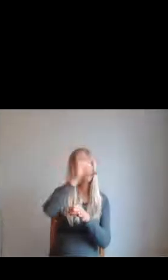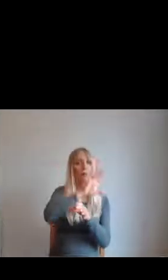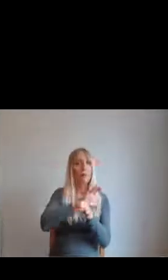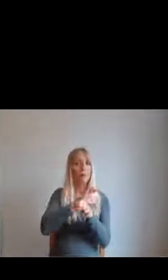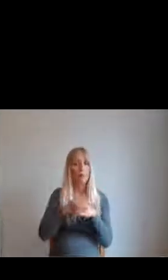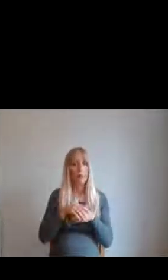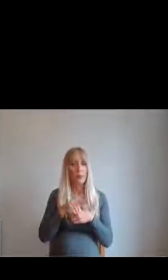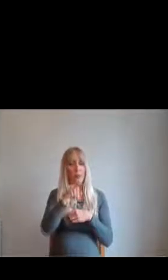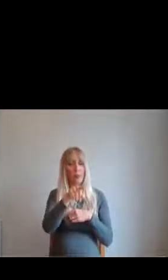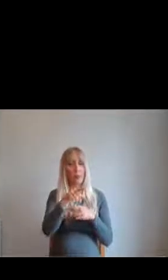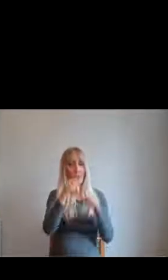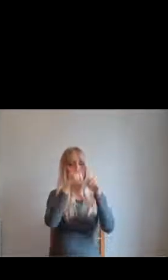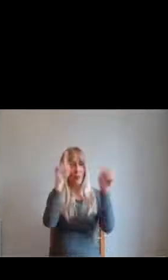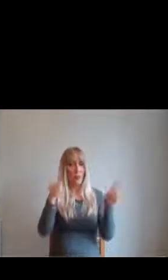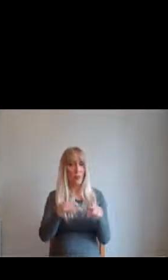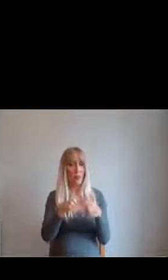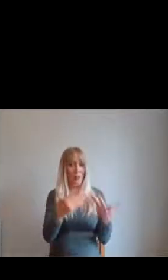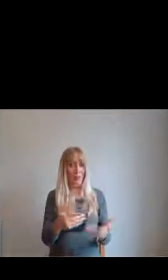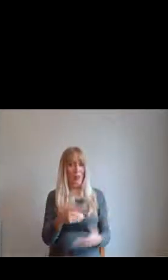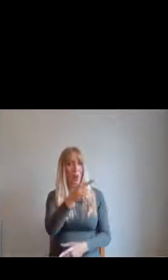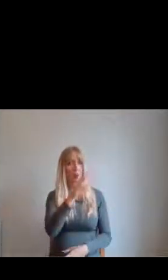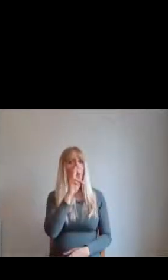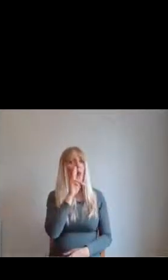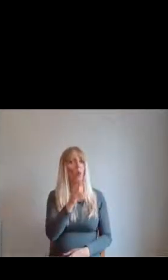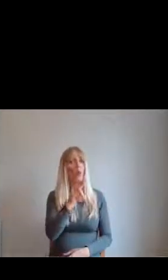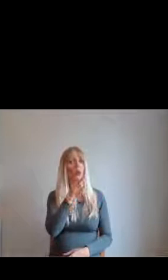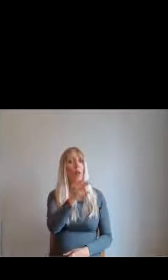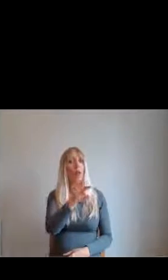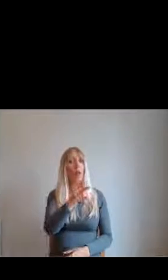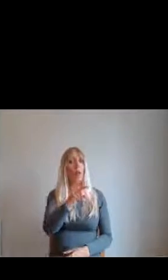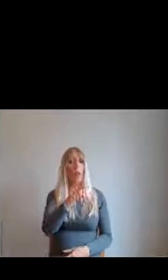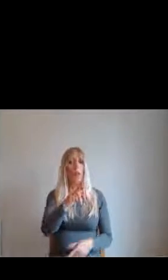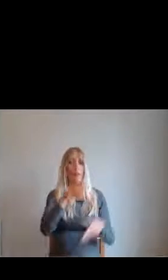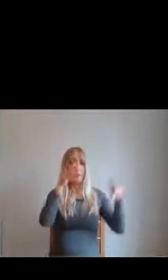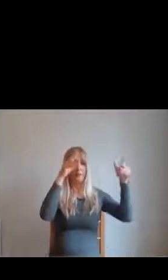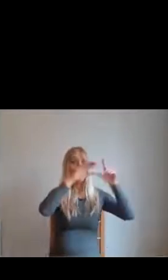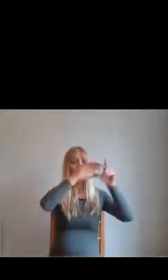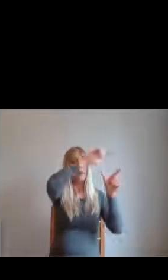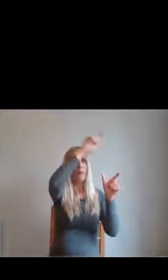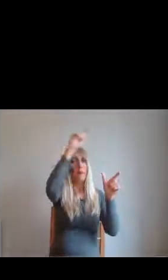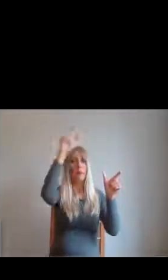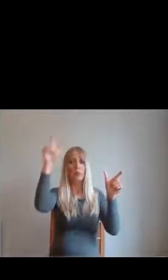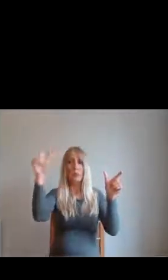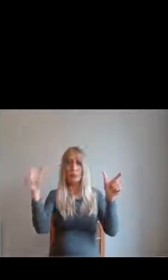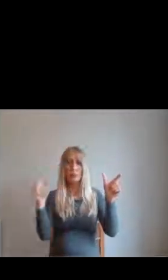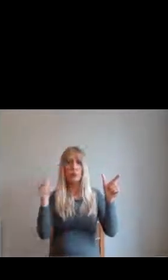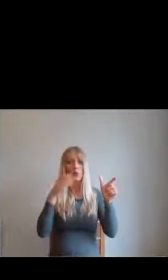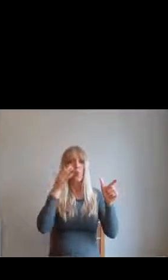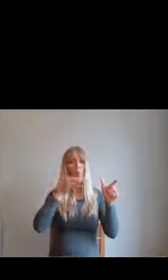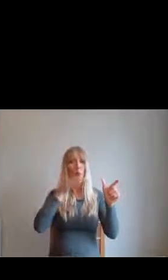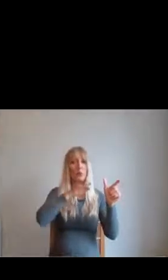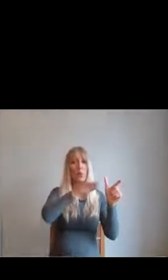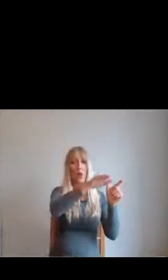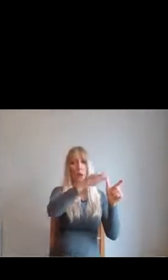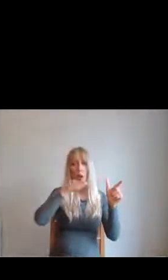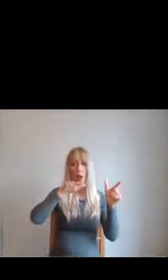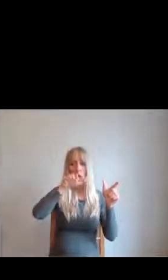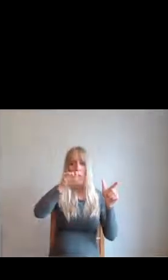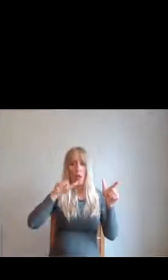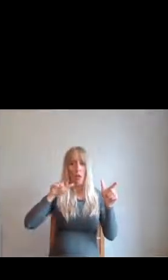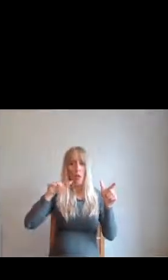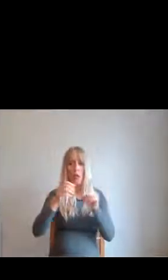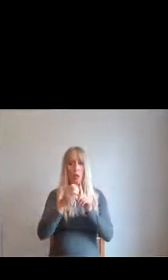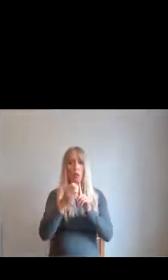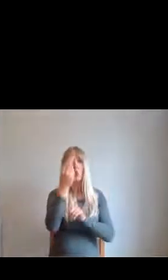So the image on screen right now is one of the viaducts and embankments in the area of the Mardyke River, which is north of the A13